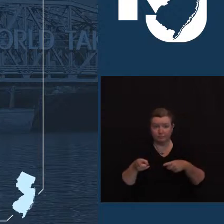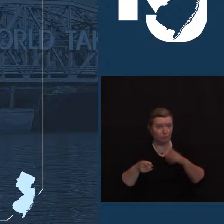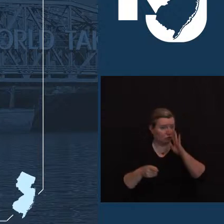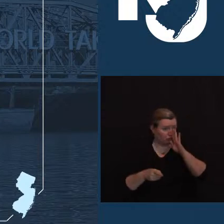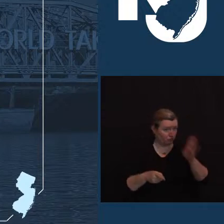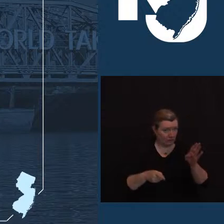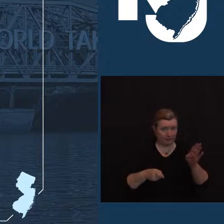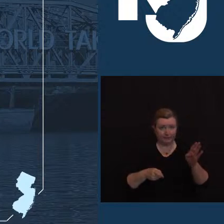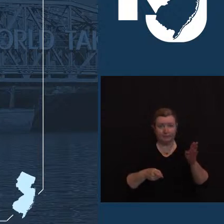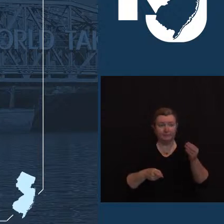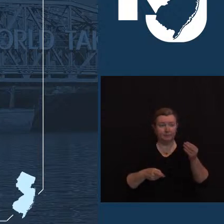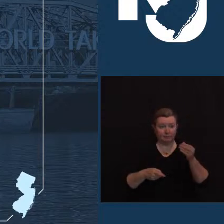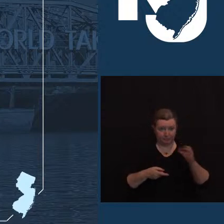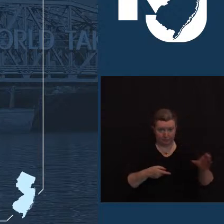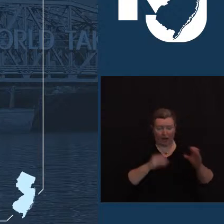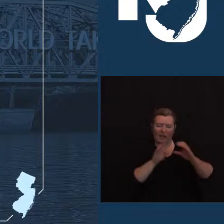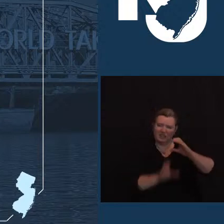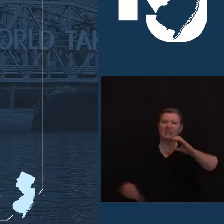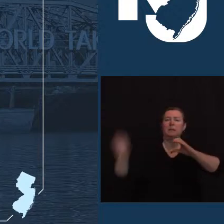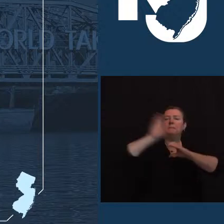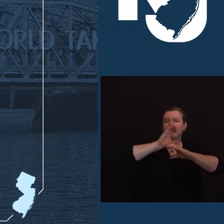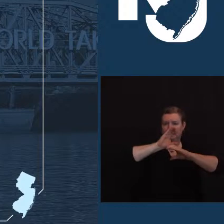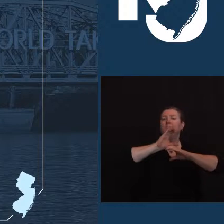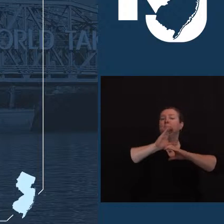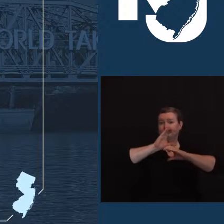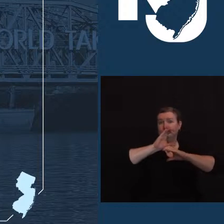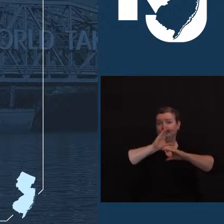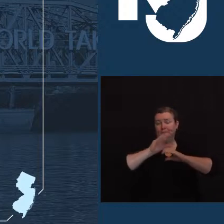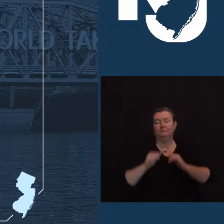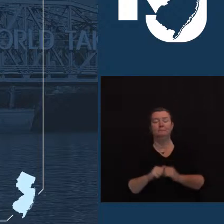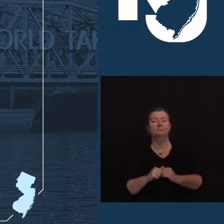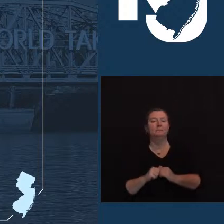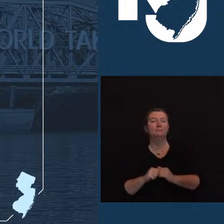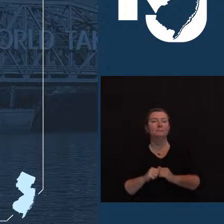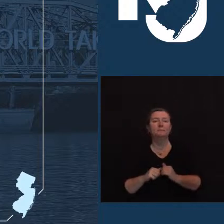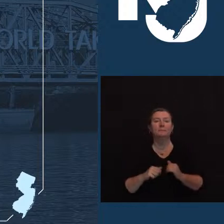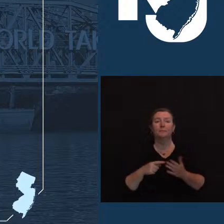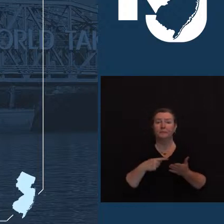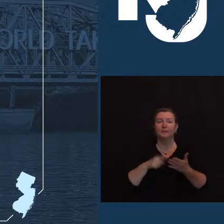mean that for some families, these vital needs can be had at virtually zero